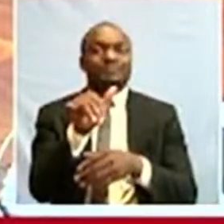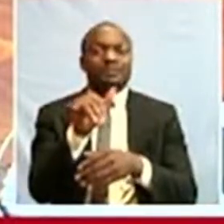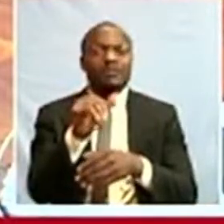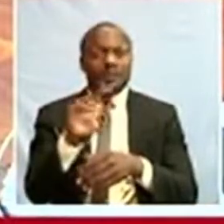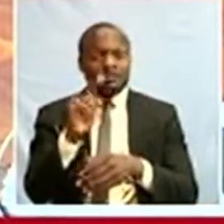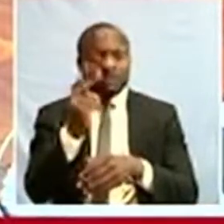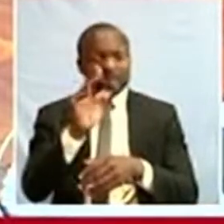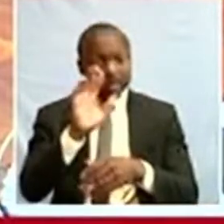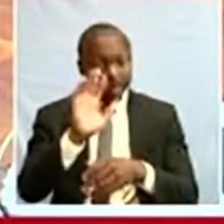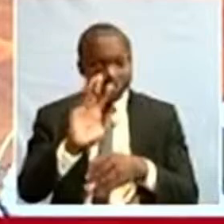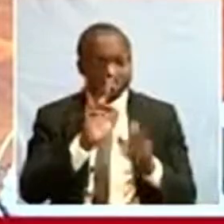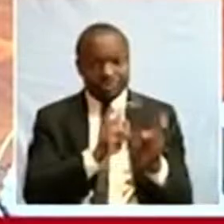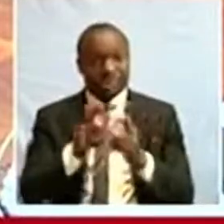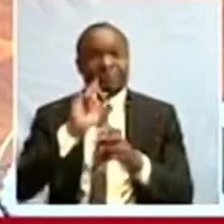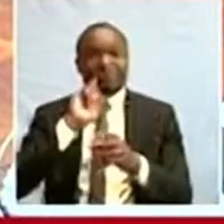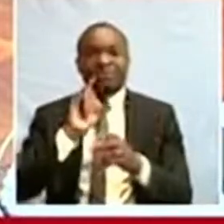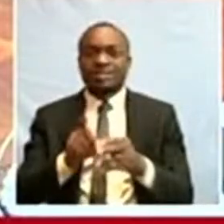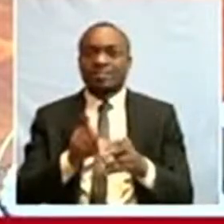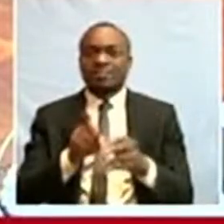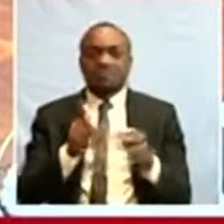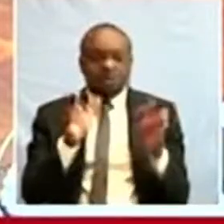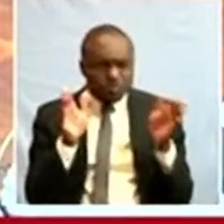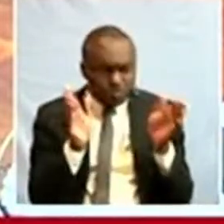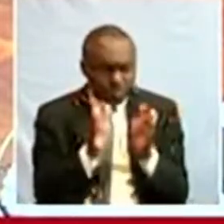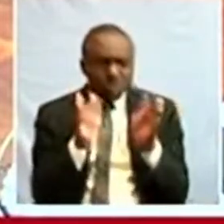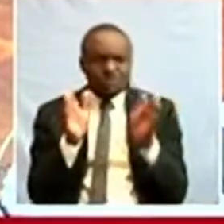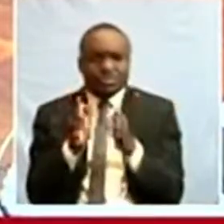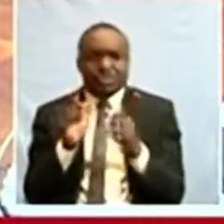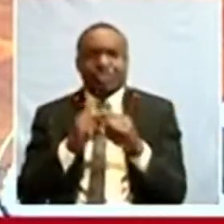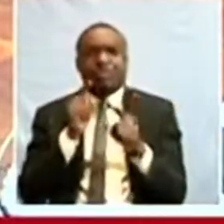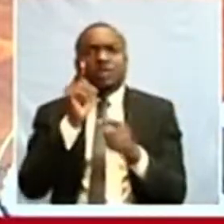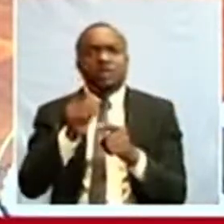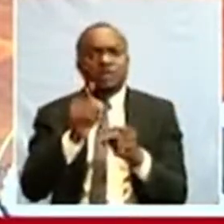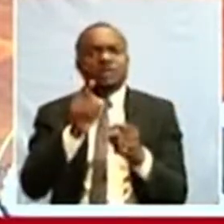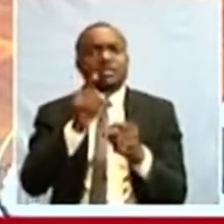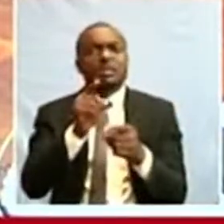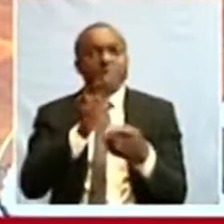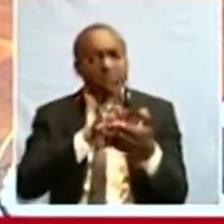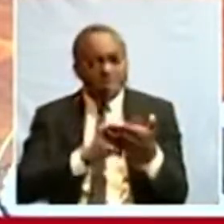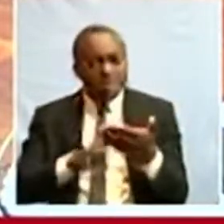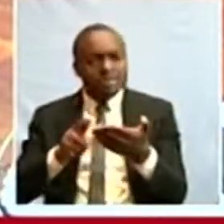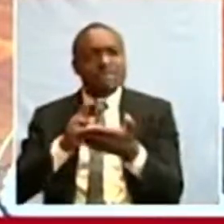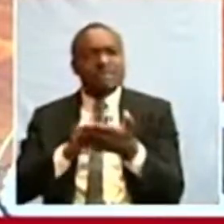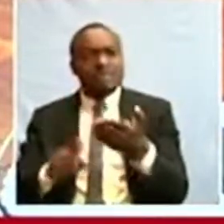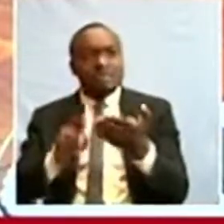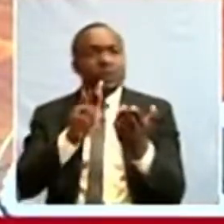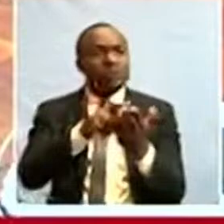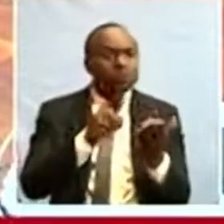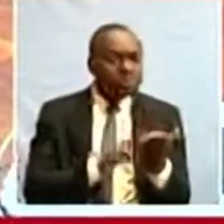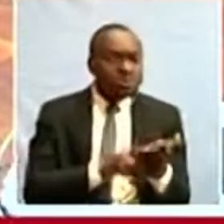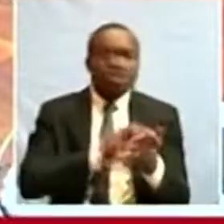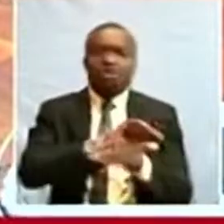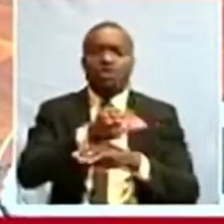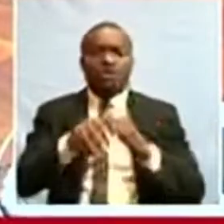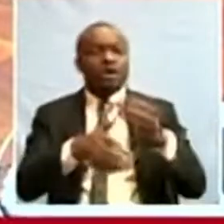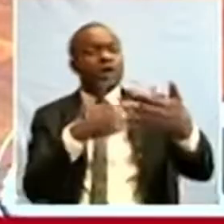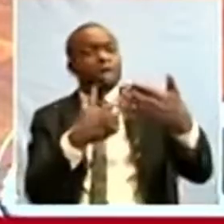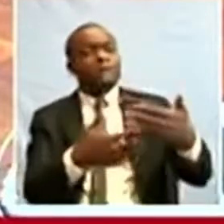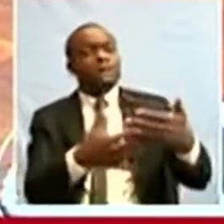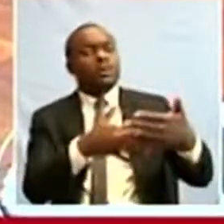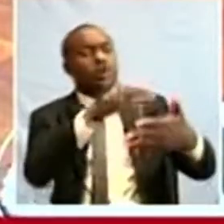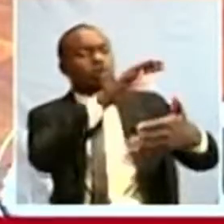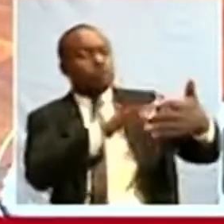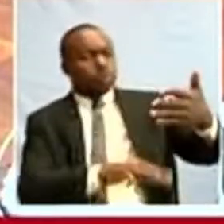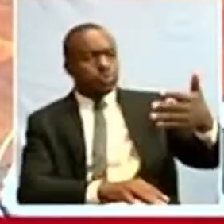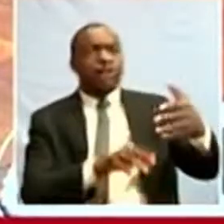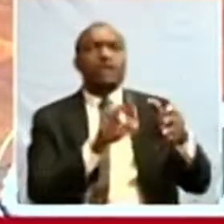your response should be summarized. But I've seen you're quoting the regulation, then there's the entire page is a response. It